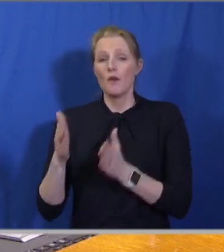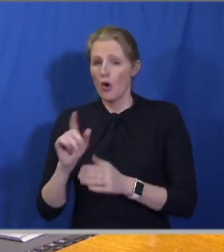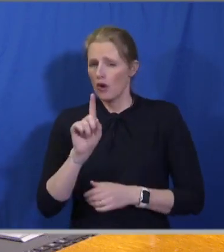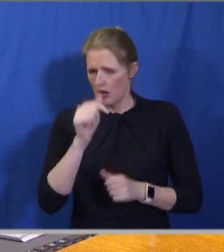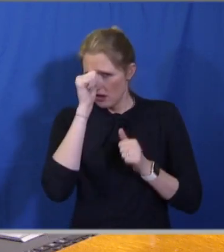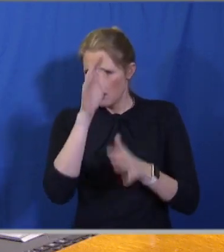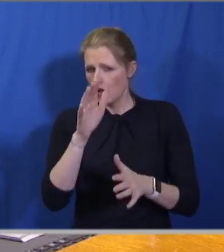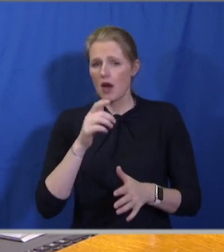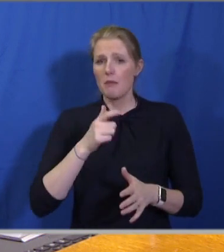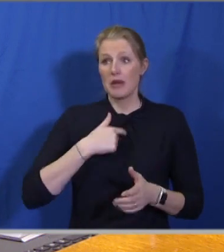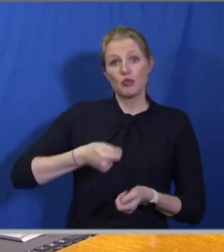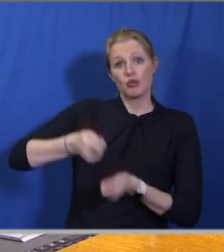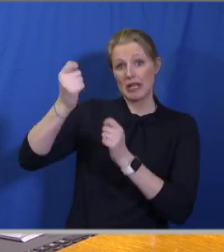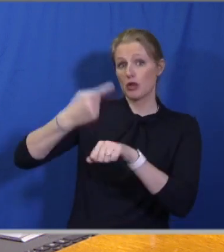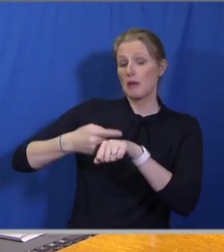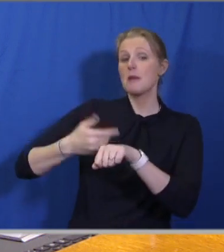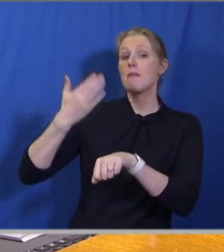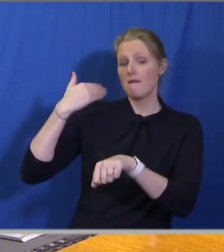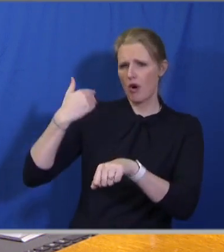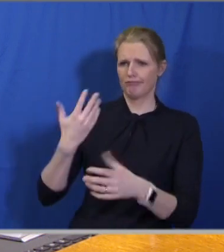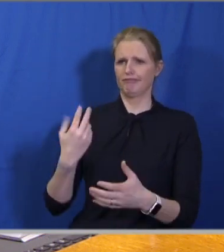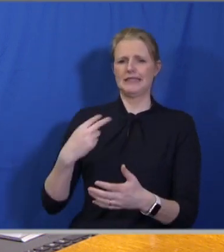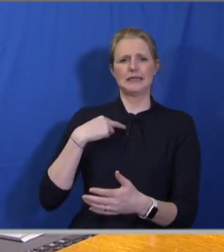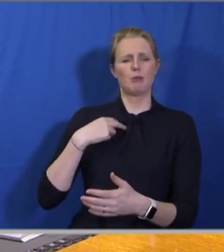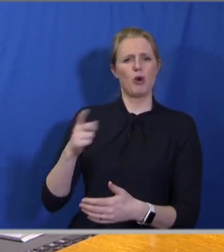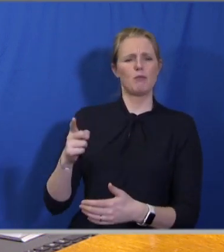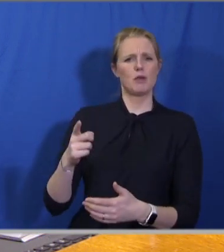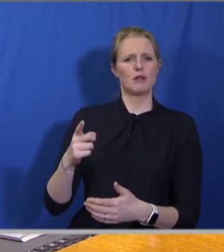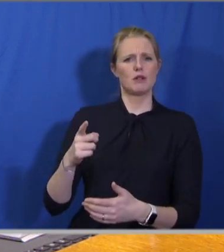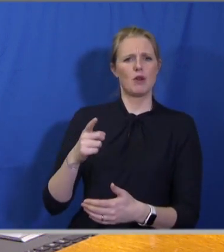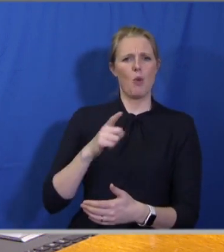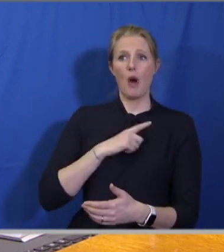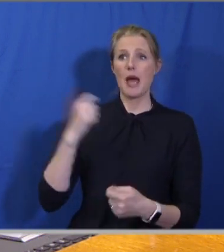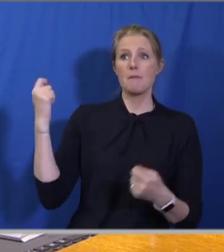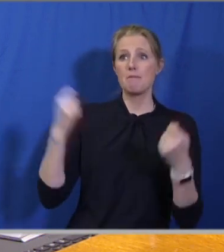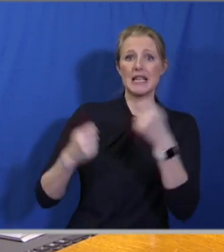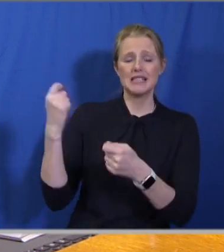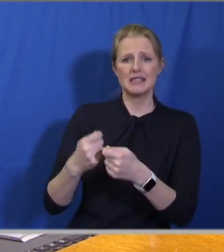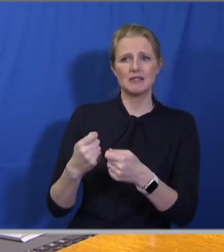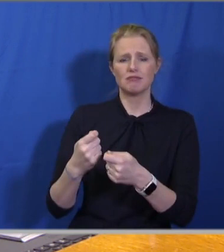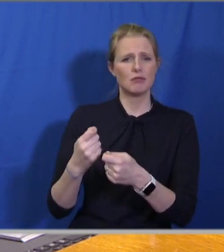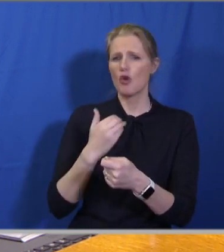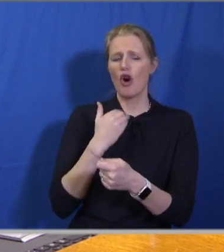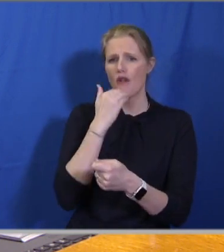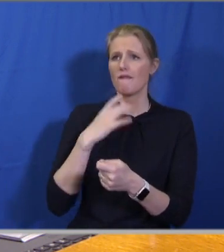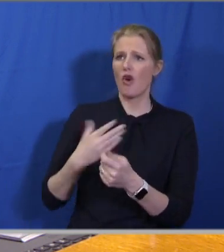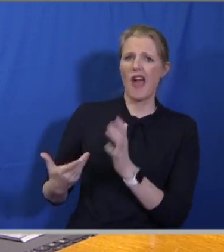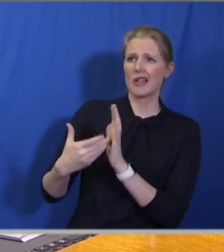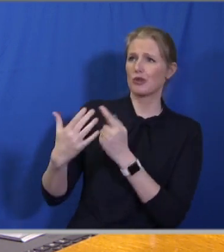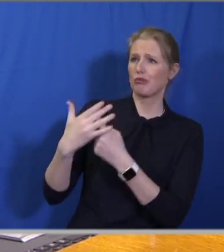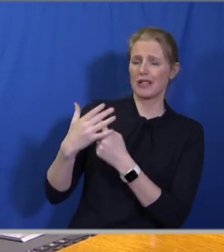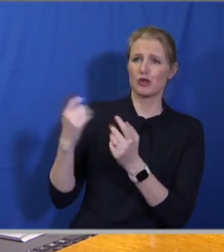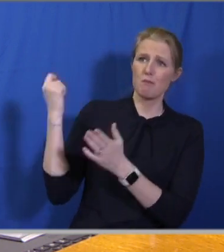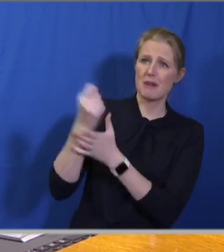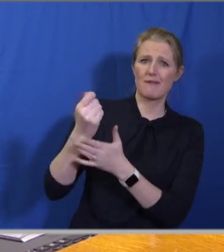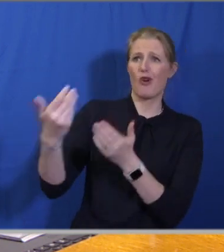have raised in committee previously our disappointment at times with the lack of bids that have been put in by the department for additional pressures, and I think that's relevant